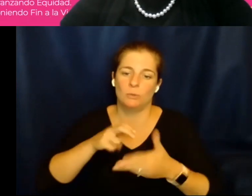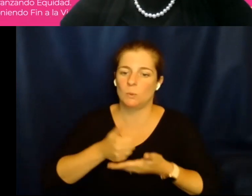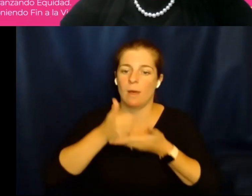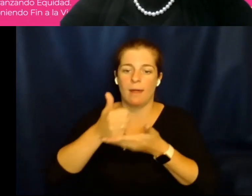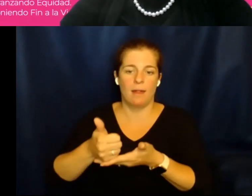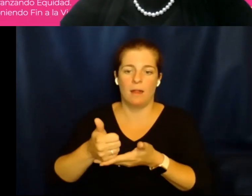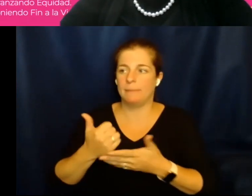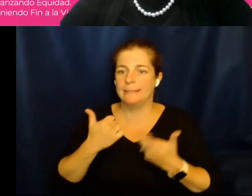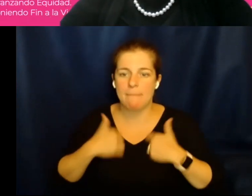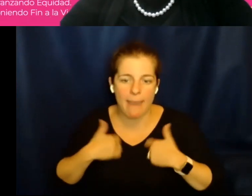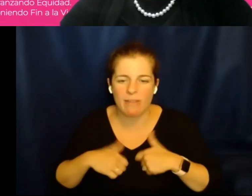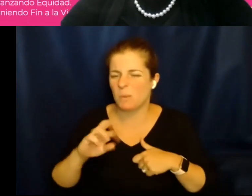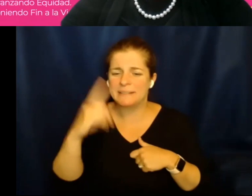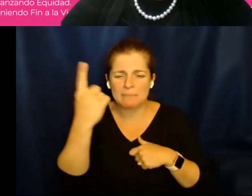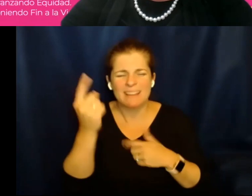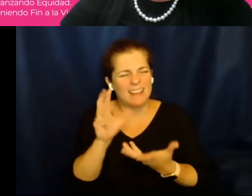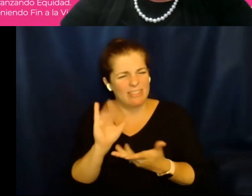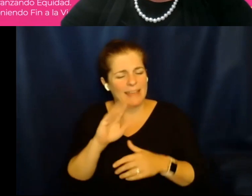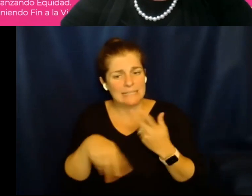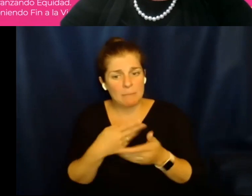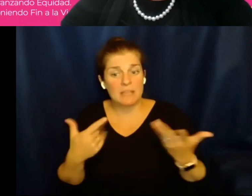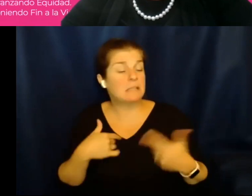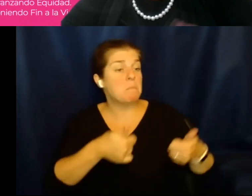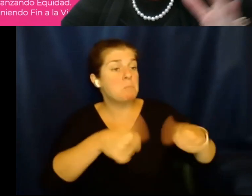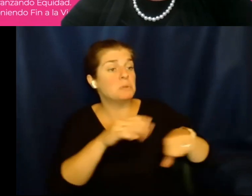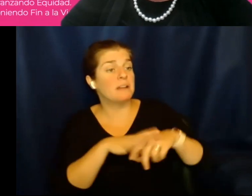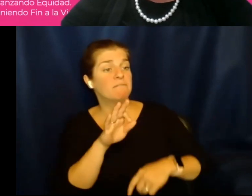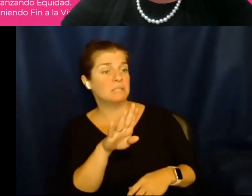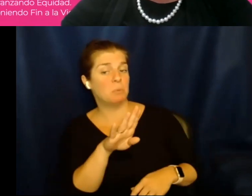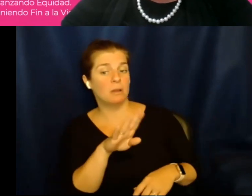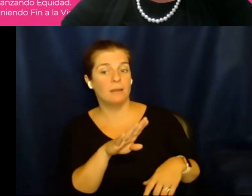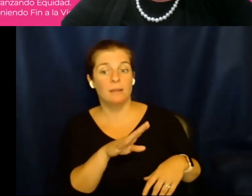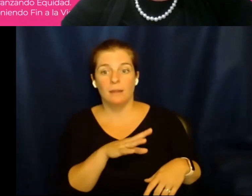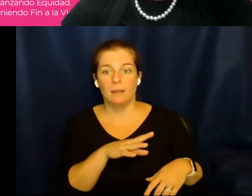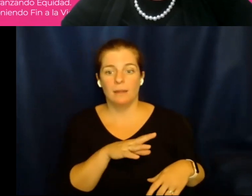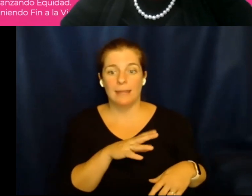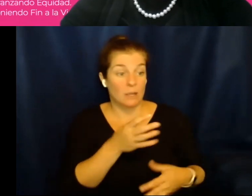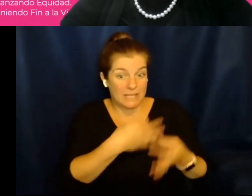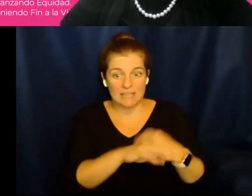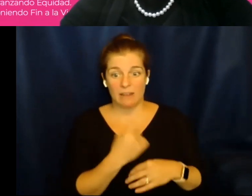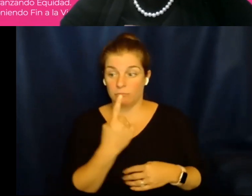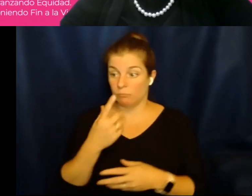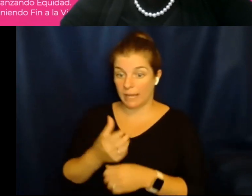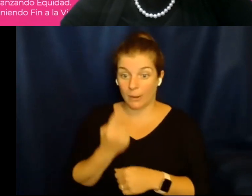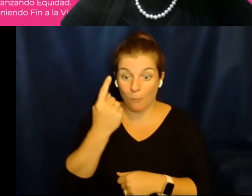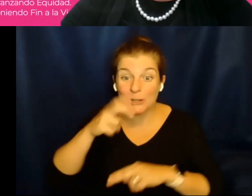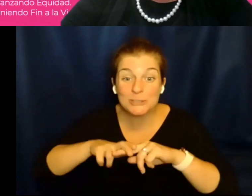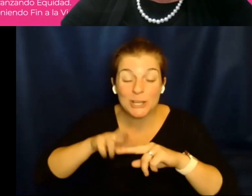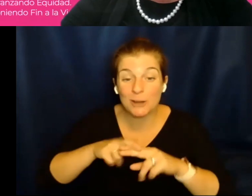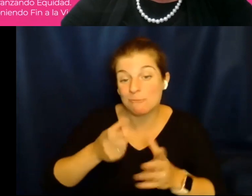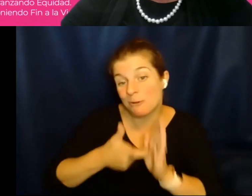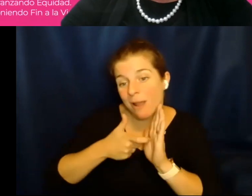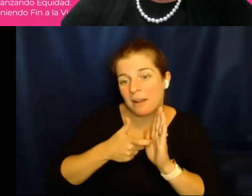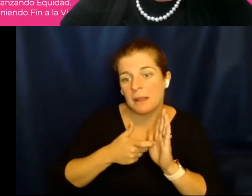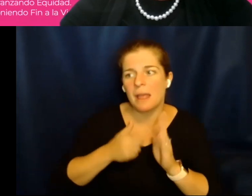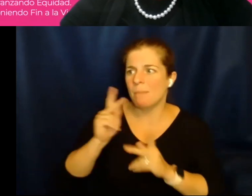a bath, for example. Those kind of things I just post it on my Facebook. And instead of getting one chair, I'll get 10, you know, or we'll ask for something. And some of